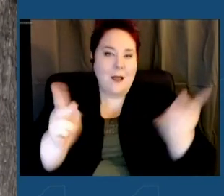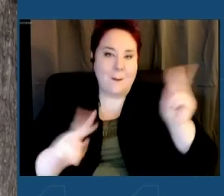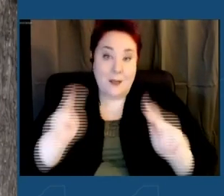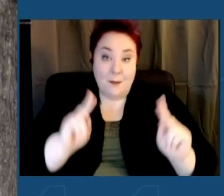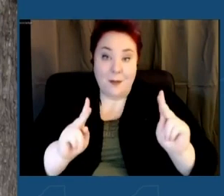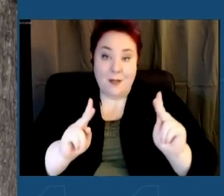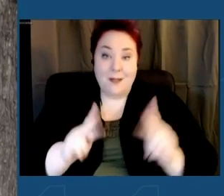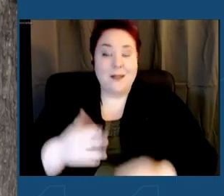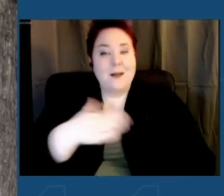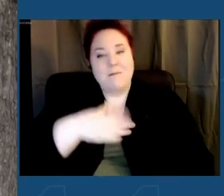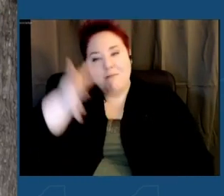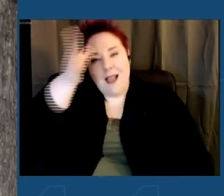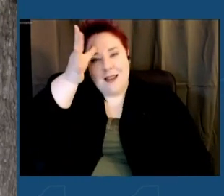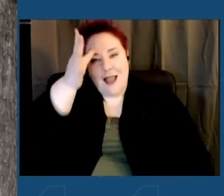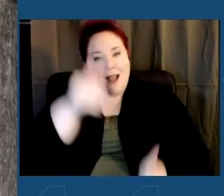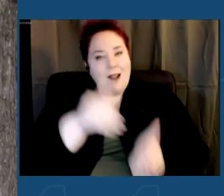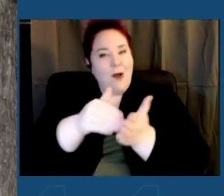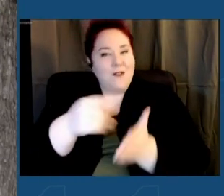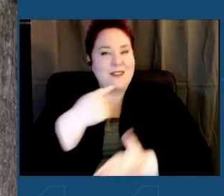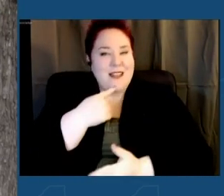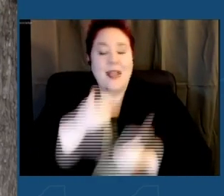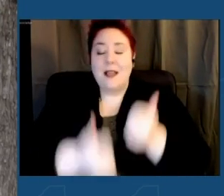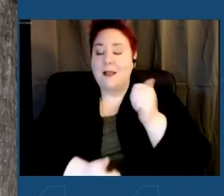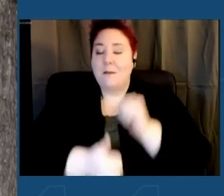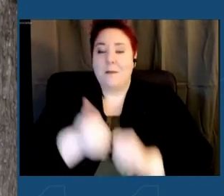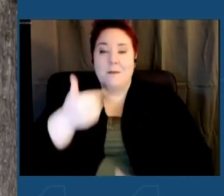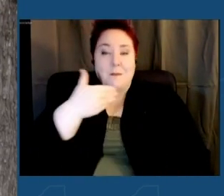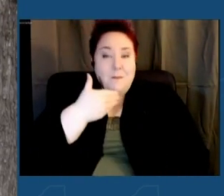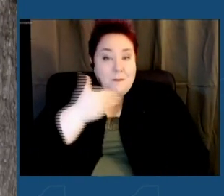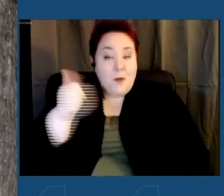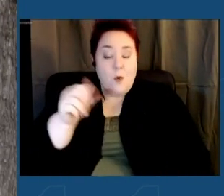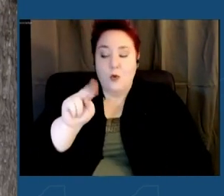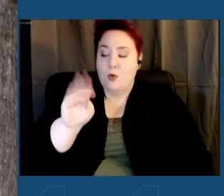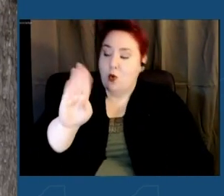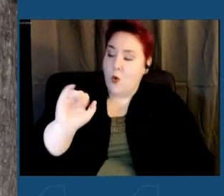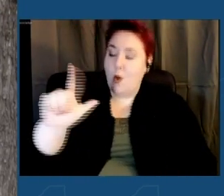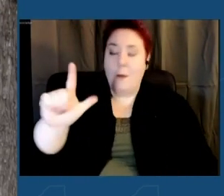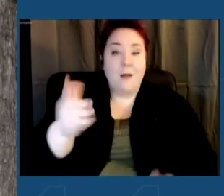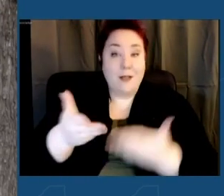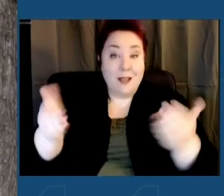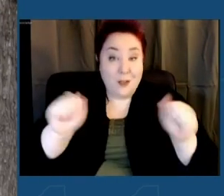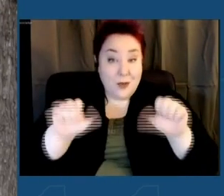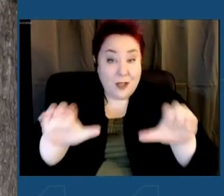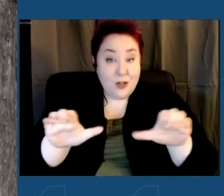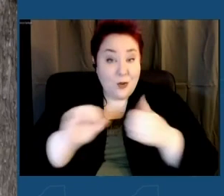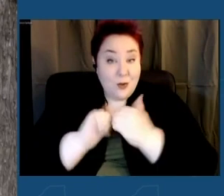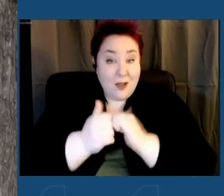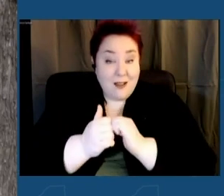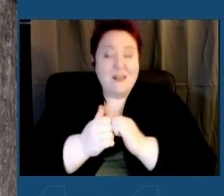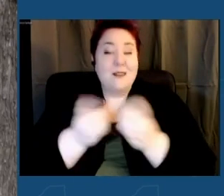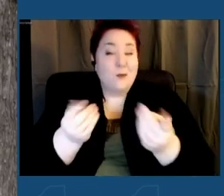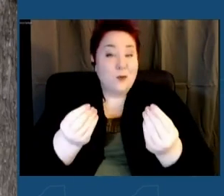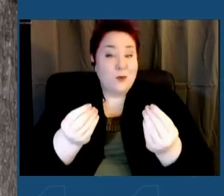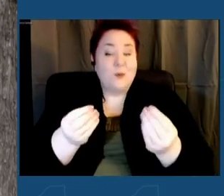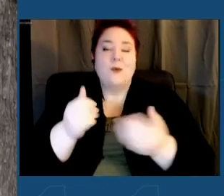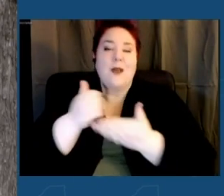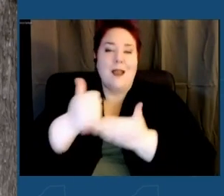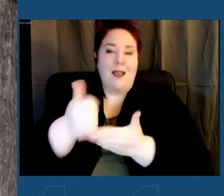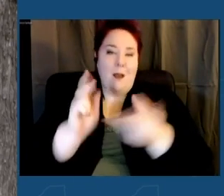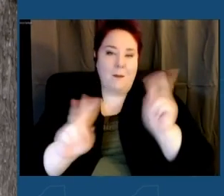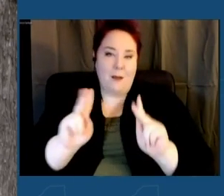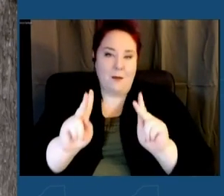dad often said that the most noble thing you can ever do is helping people. I've tried to do